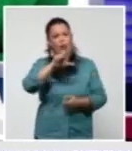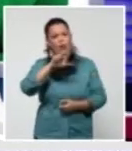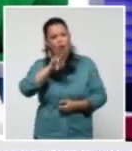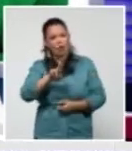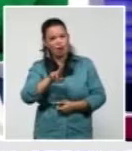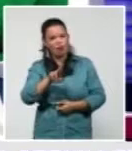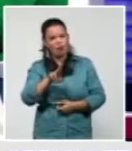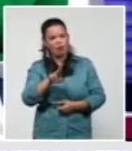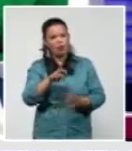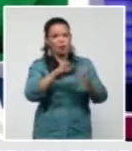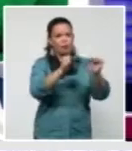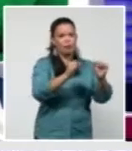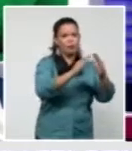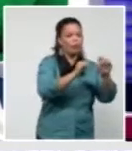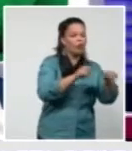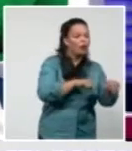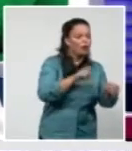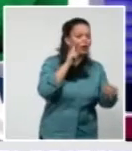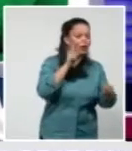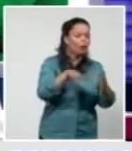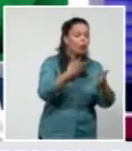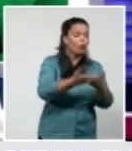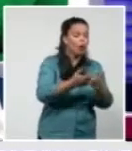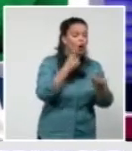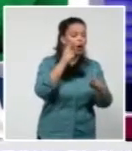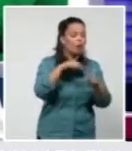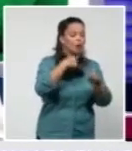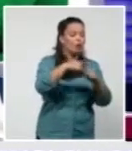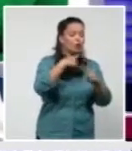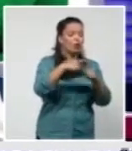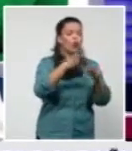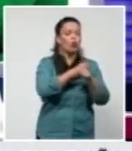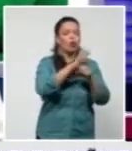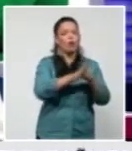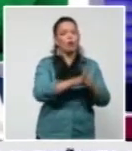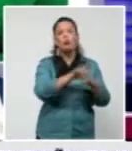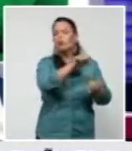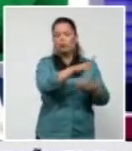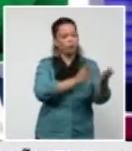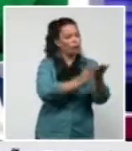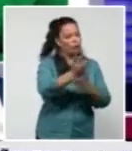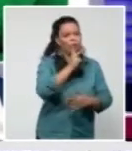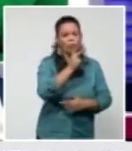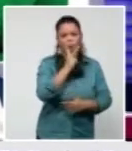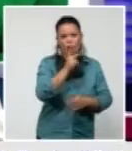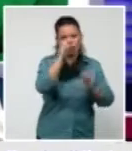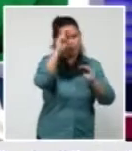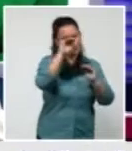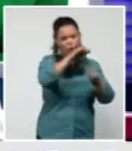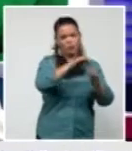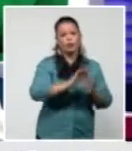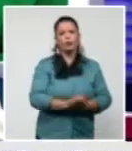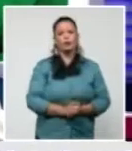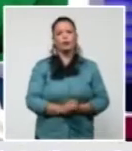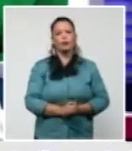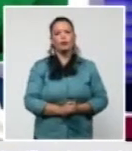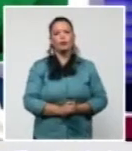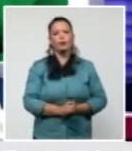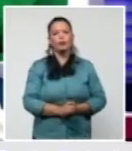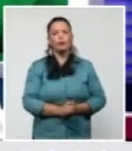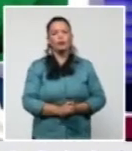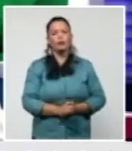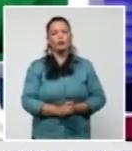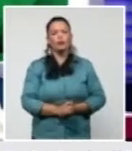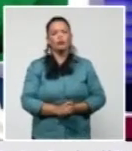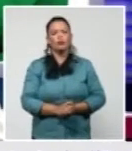time of testing. By age group, one positive case diagnosed yesterday is under the age of 20, for